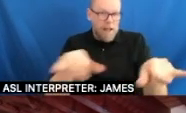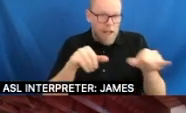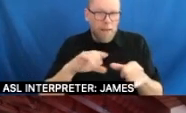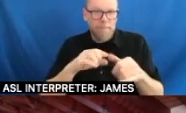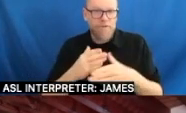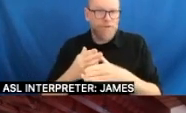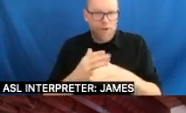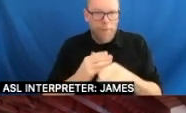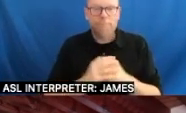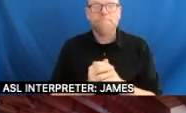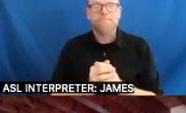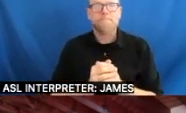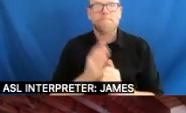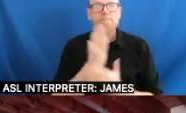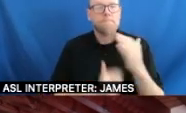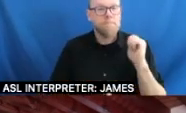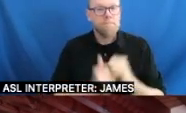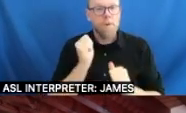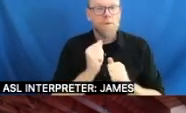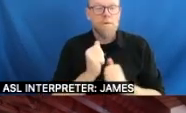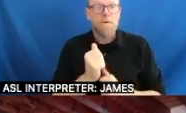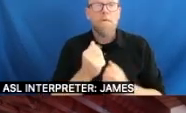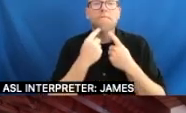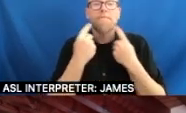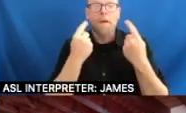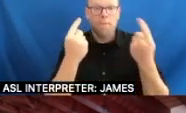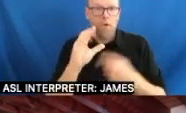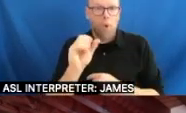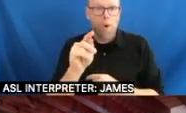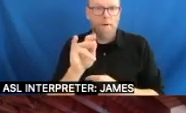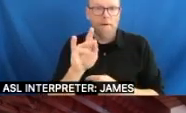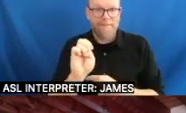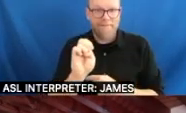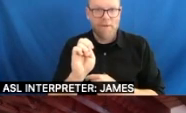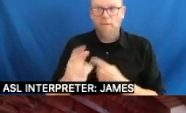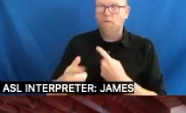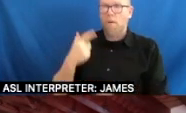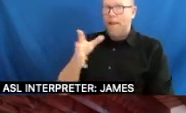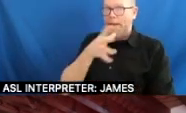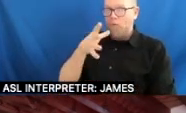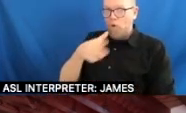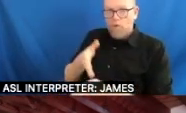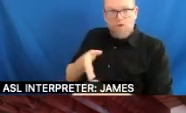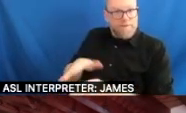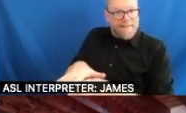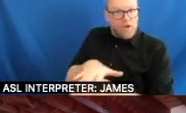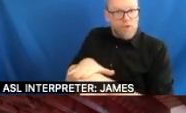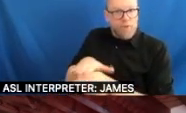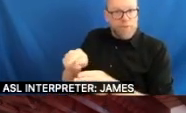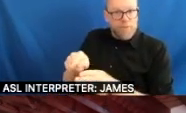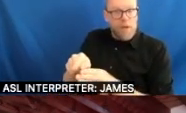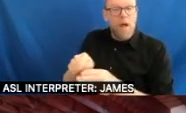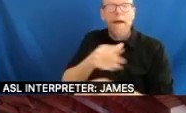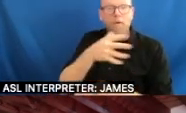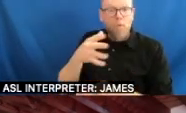So some of the most well-known cooperatives in the US grew out of the agricultural sector. So these agricultural